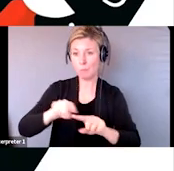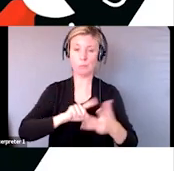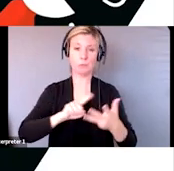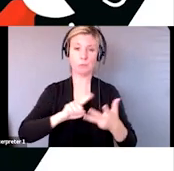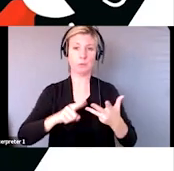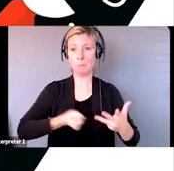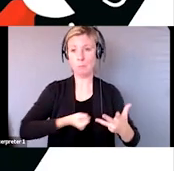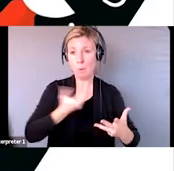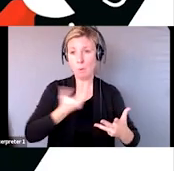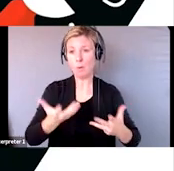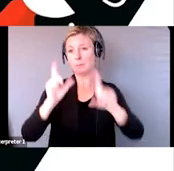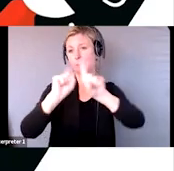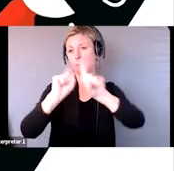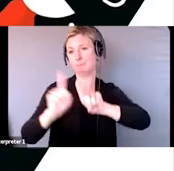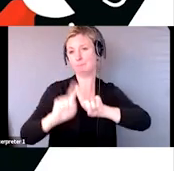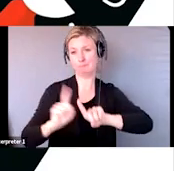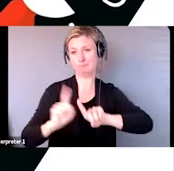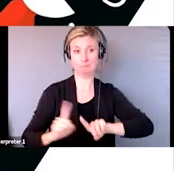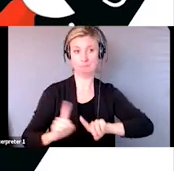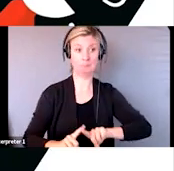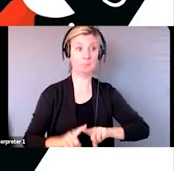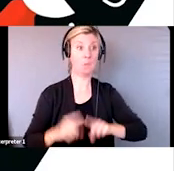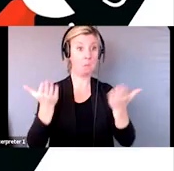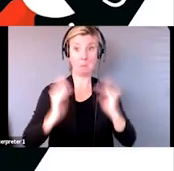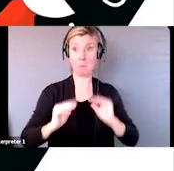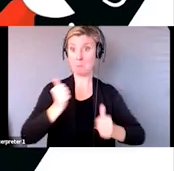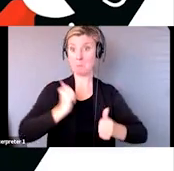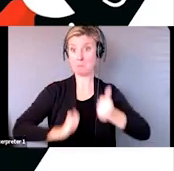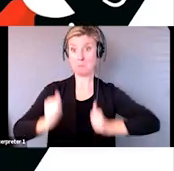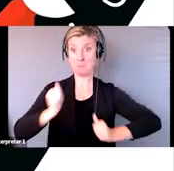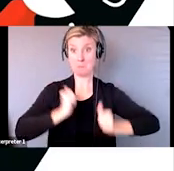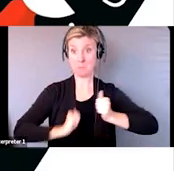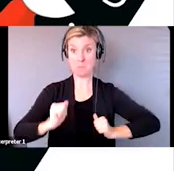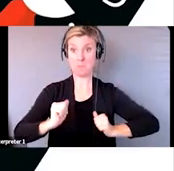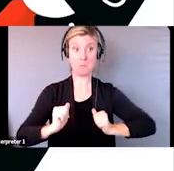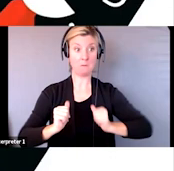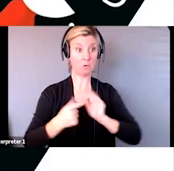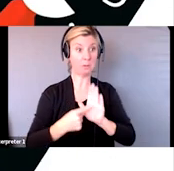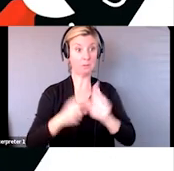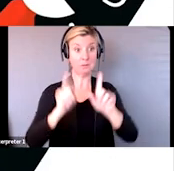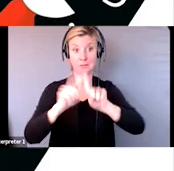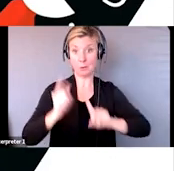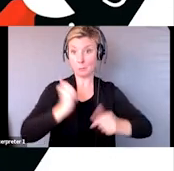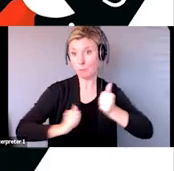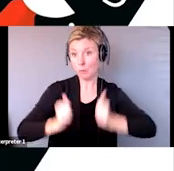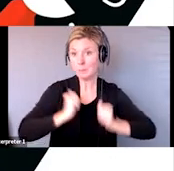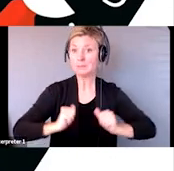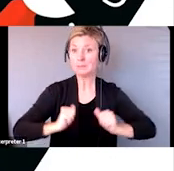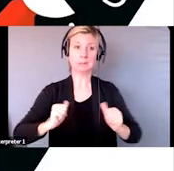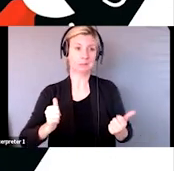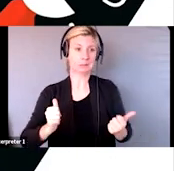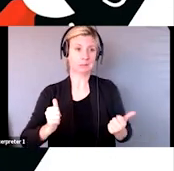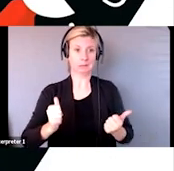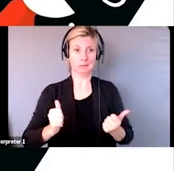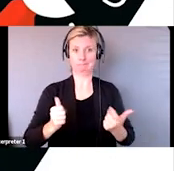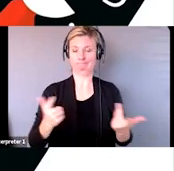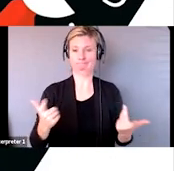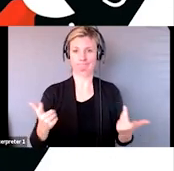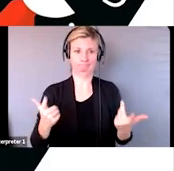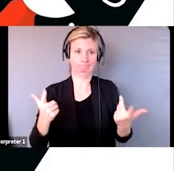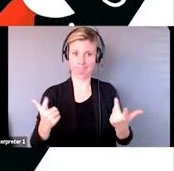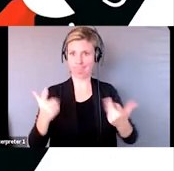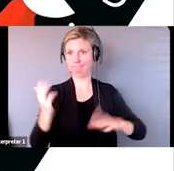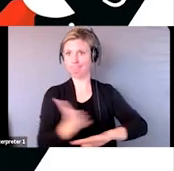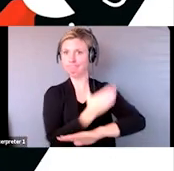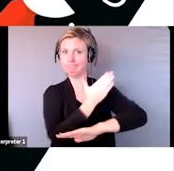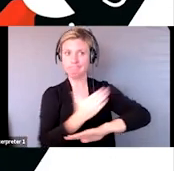that sort of thing. Dramatic works, which includes performances such as plays or shows. It can